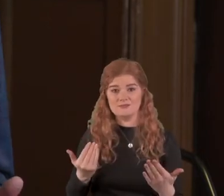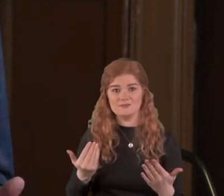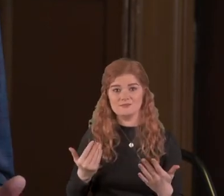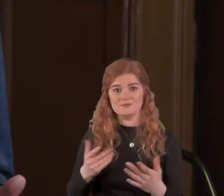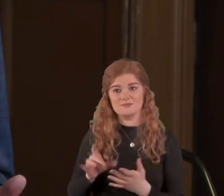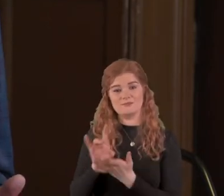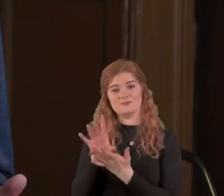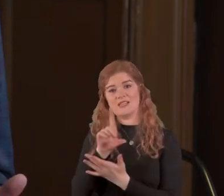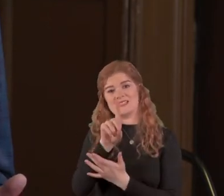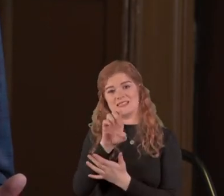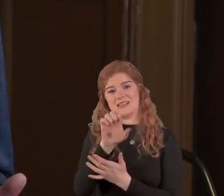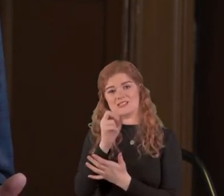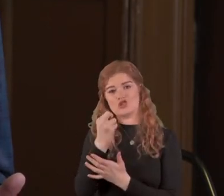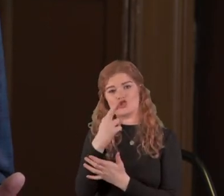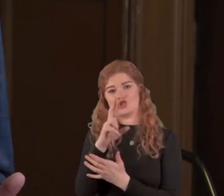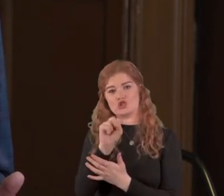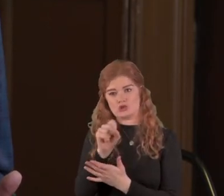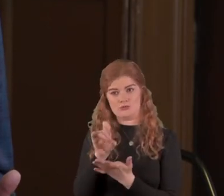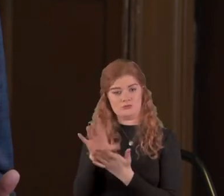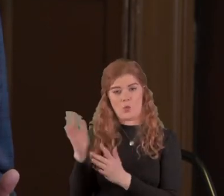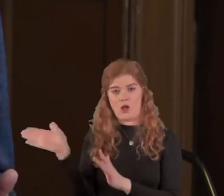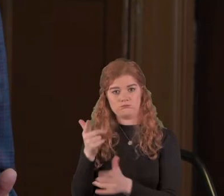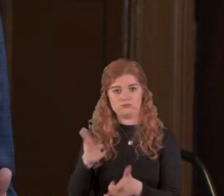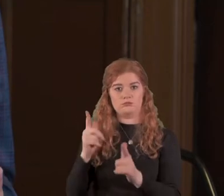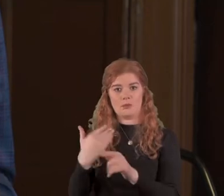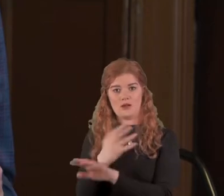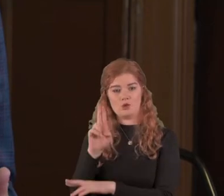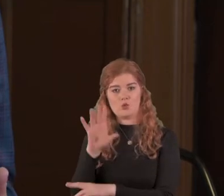Deserters were being shot by the British Army. So